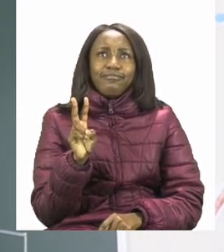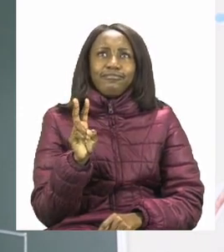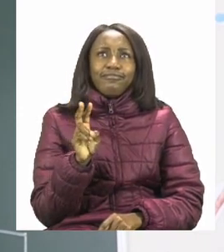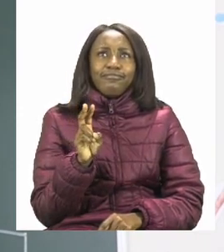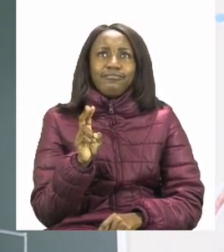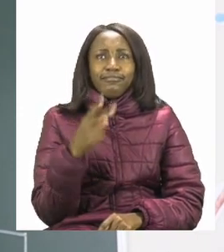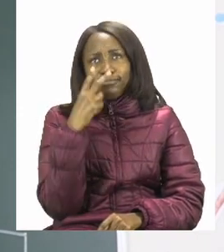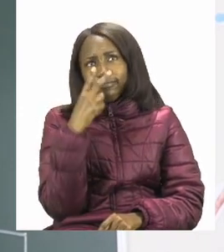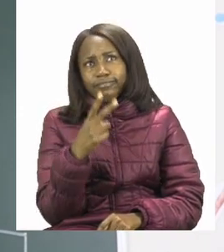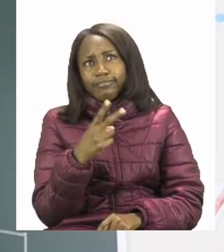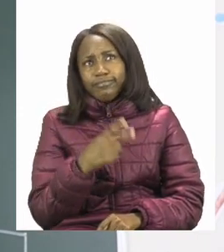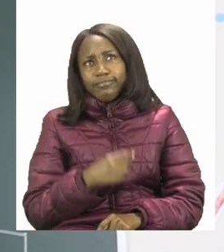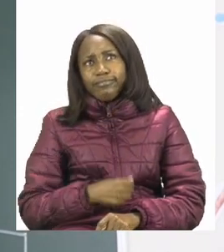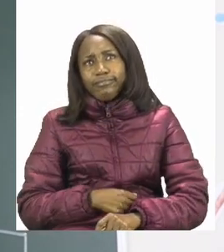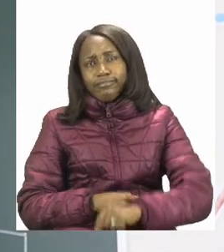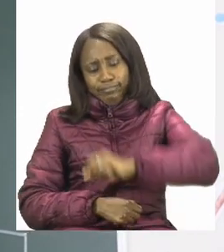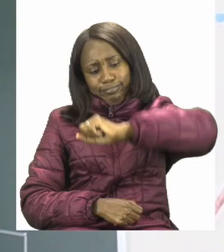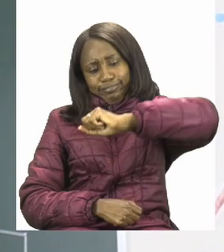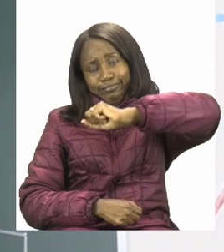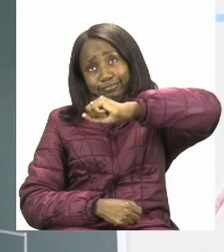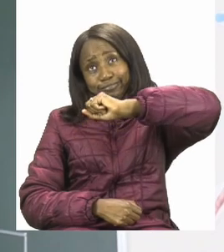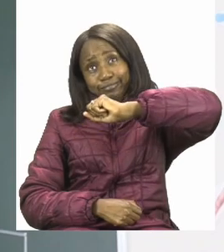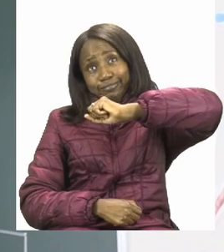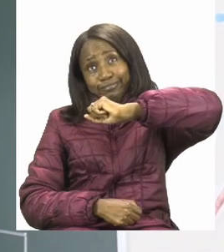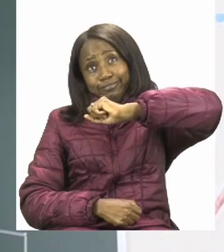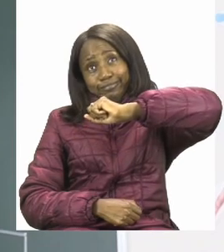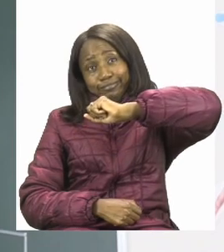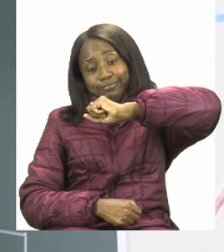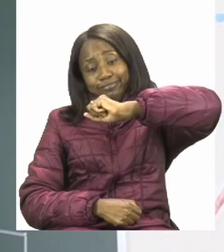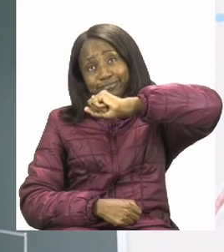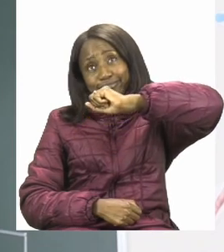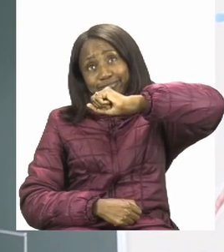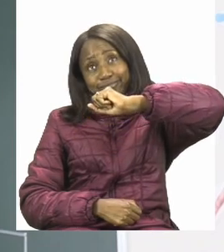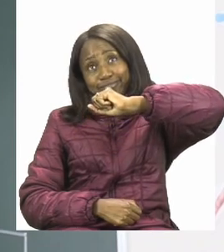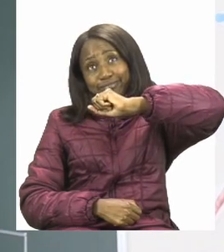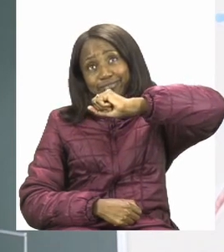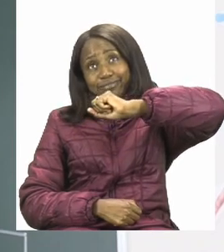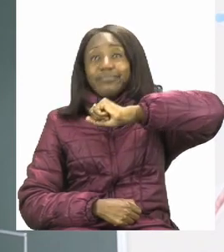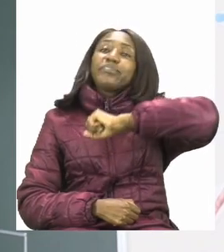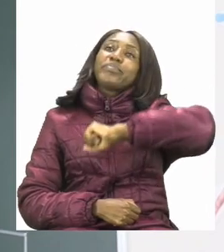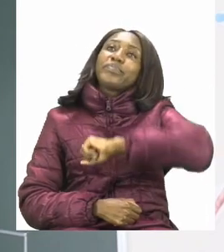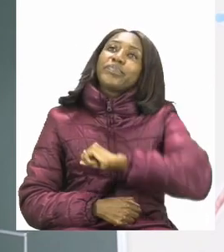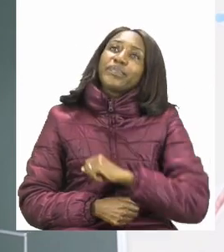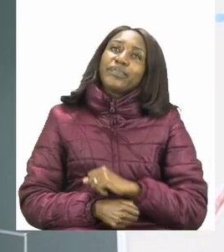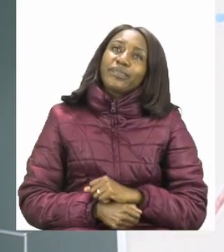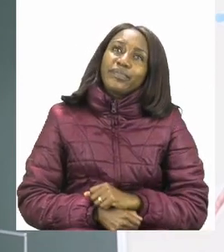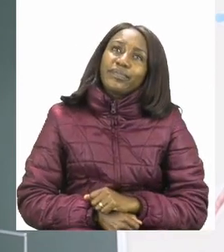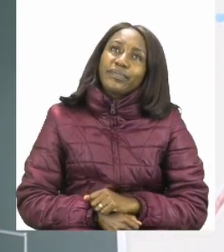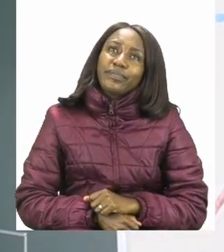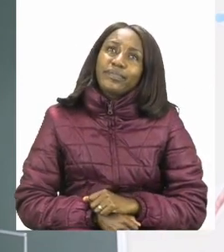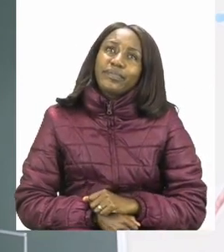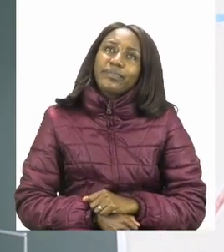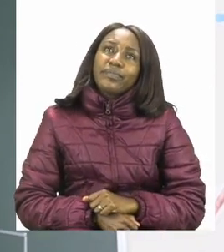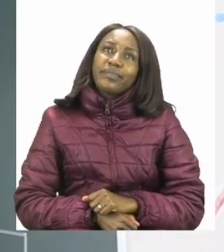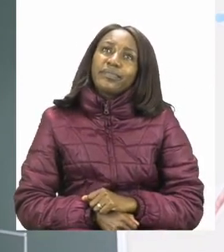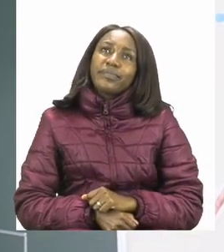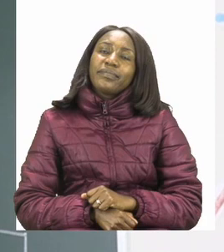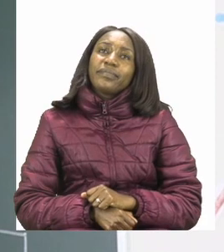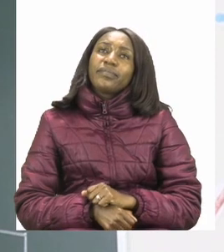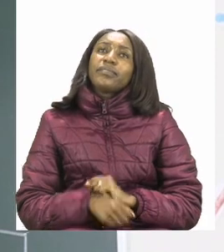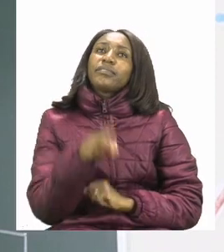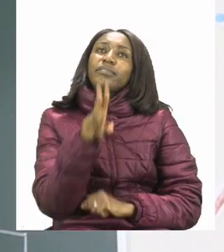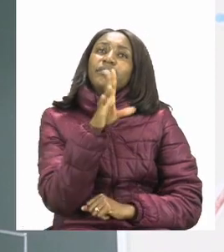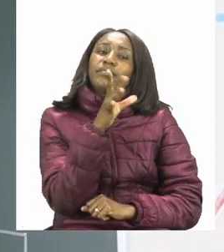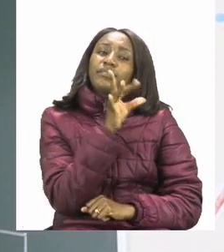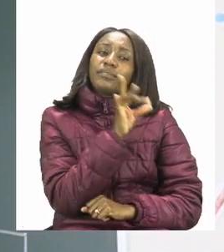And then this time, our hungry crocodile is actually eating our missing number, which means that